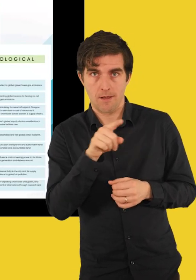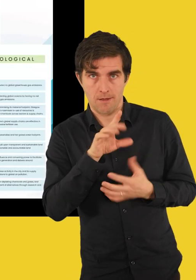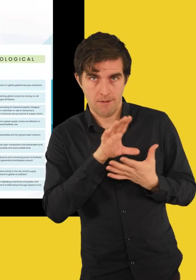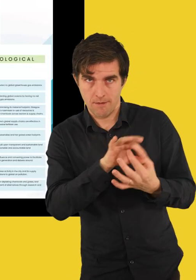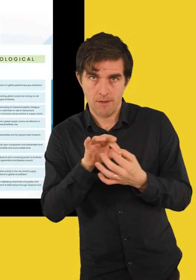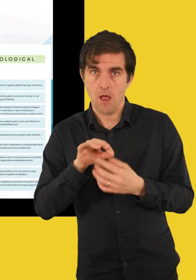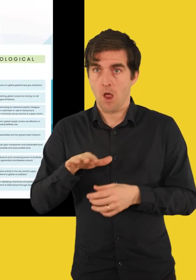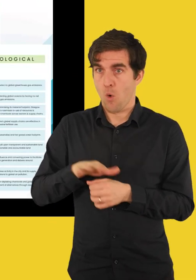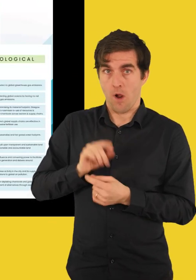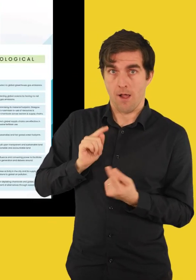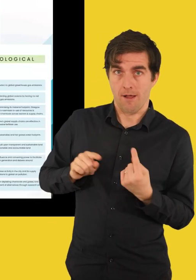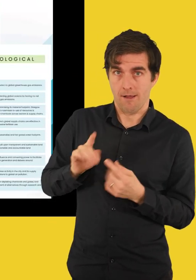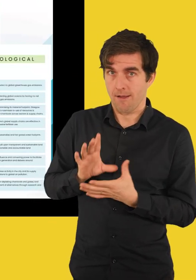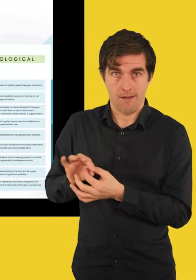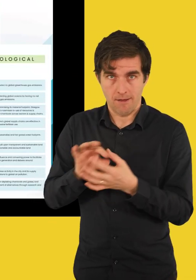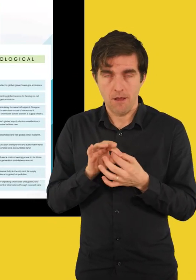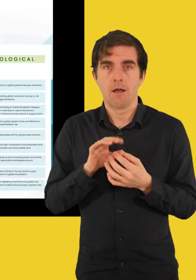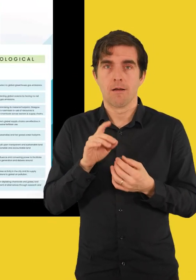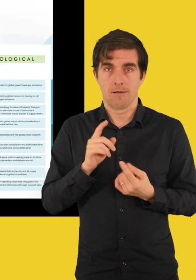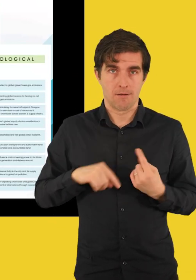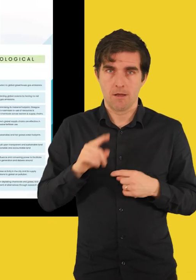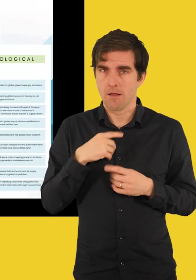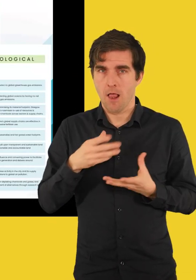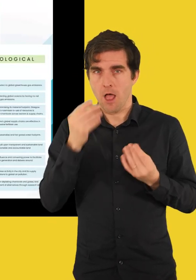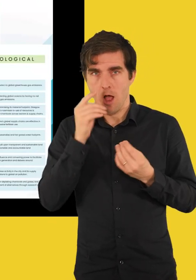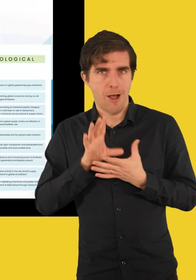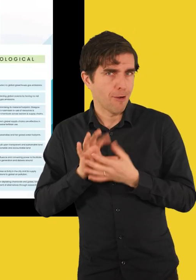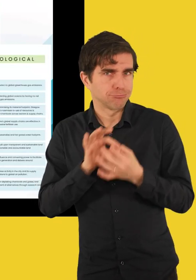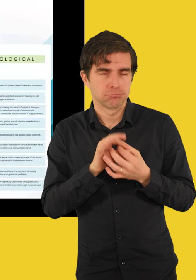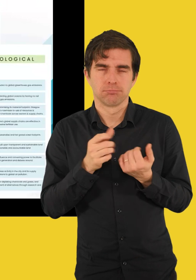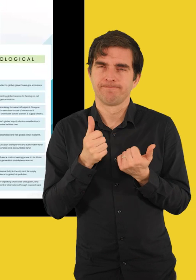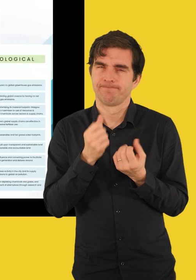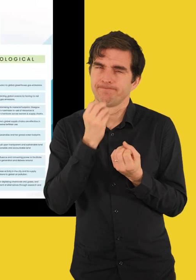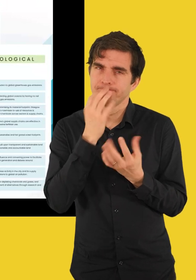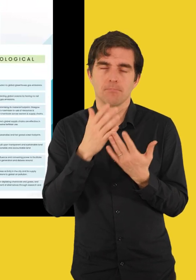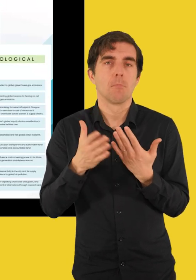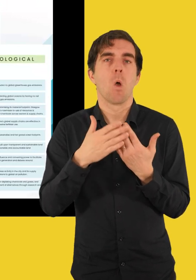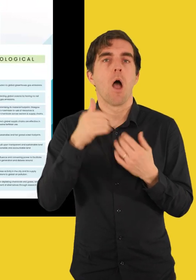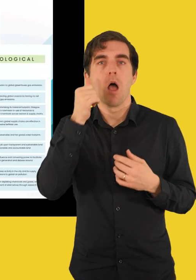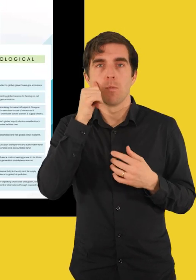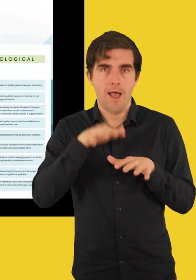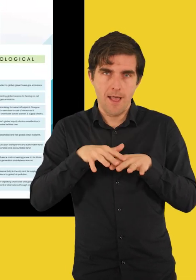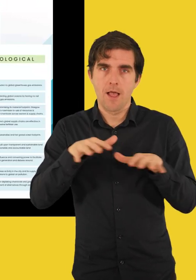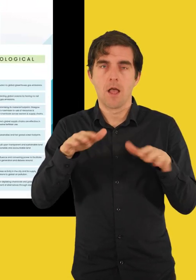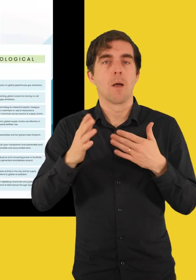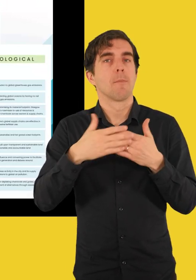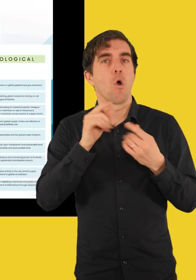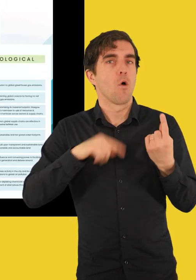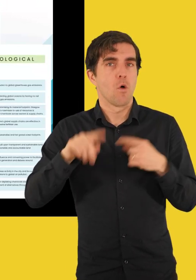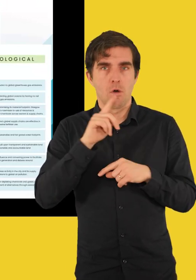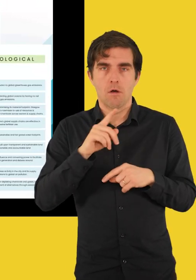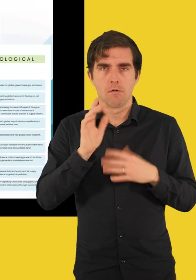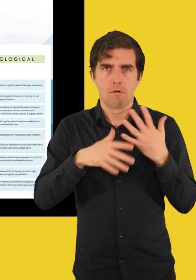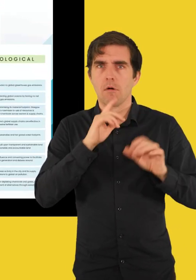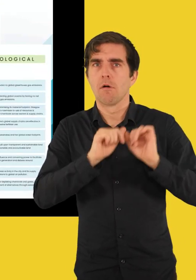and local social. But one of the things that we've learned is that engaging around the indicators has been a really good way of raising awareness of and generating buy-in in